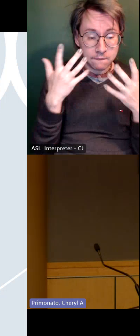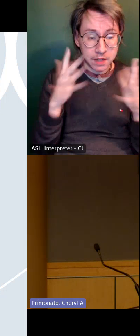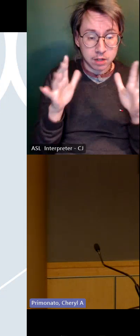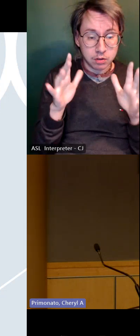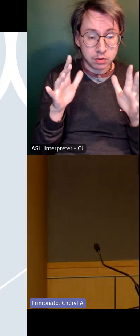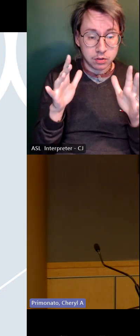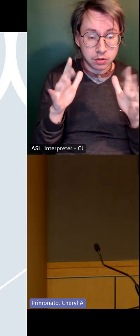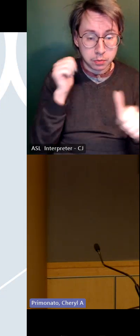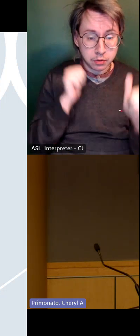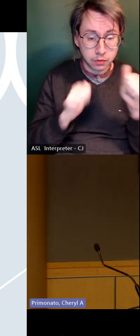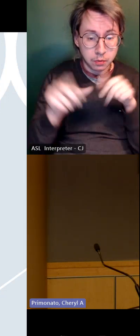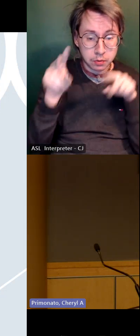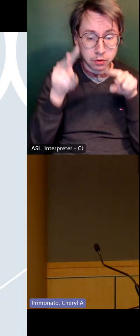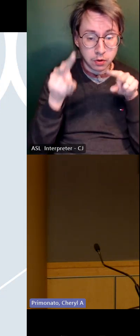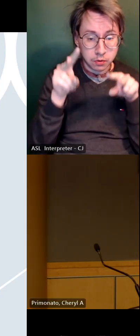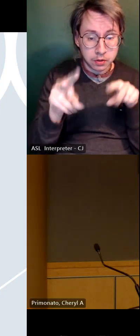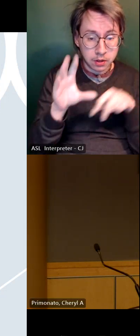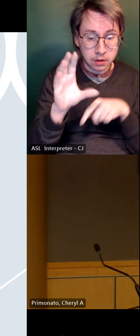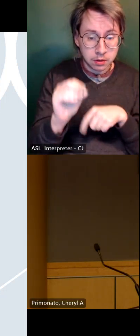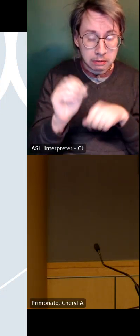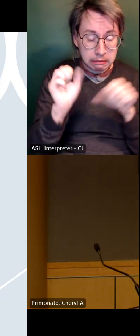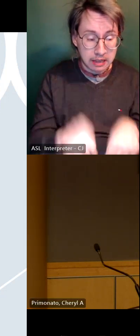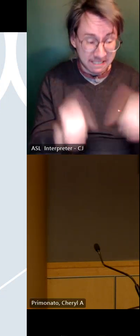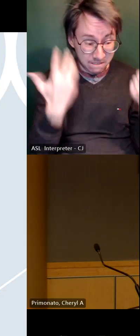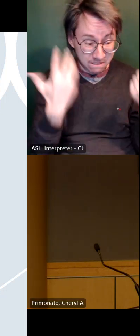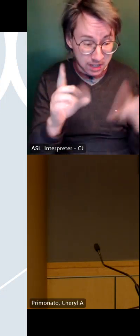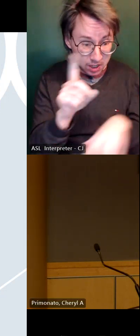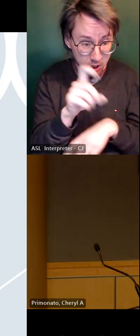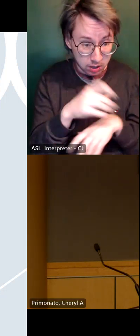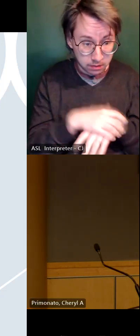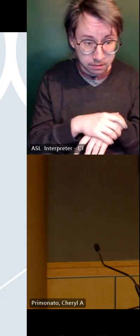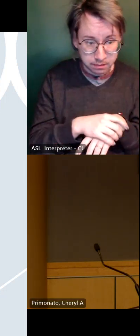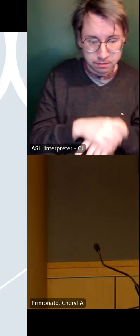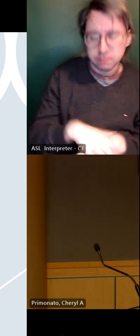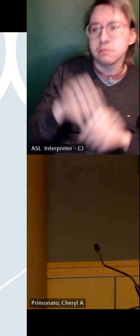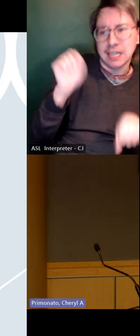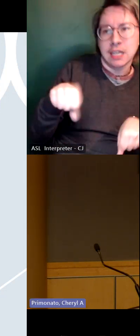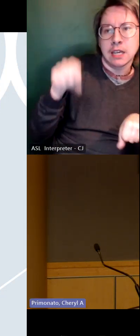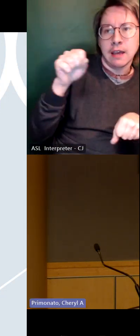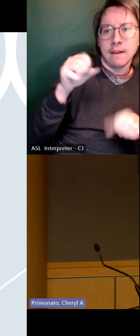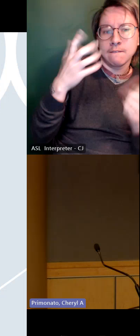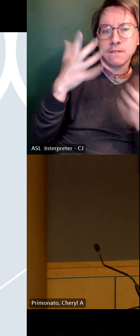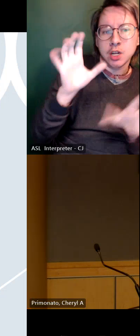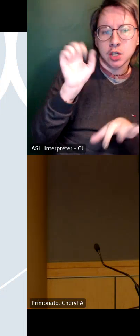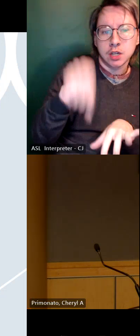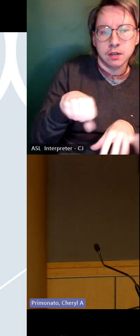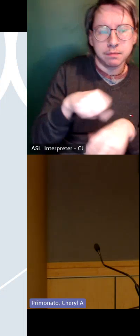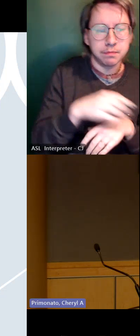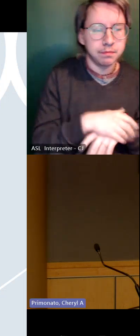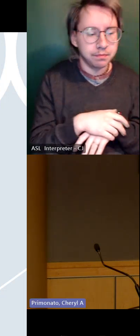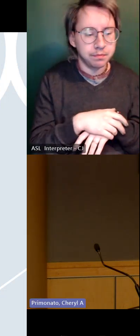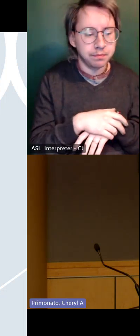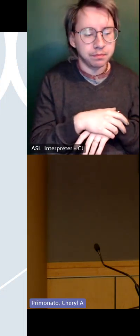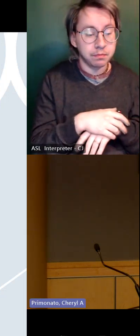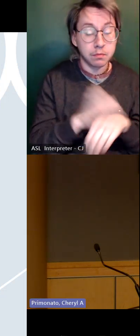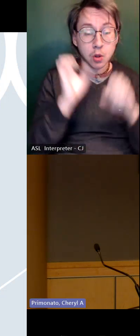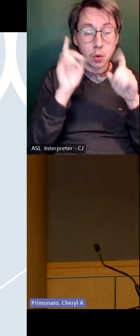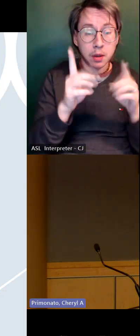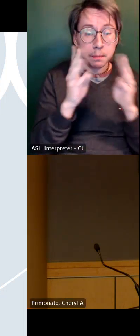today. Do I have a motion to adjourn? So moved. Second. Meeting is